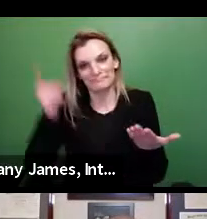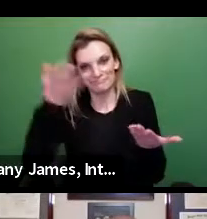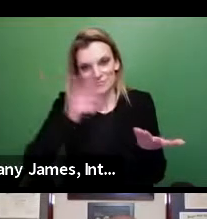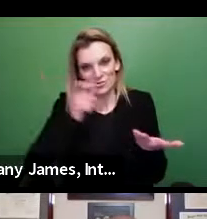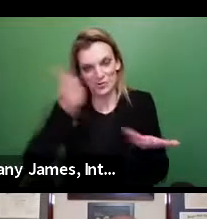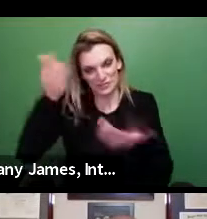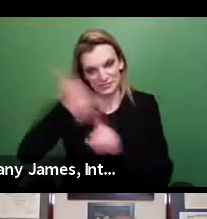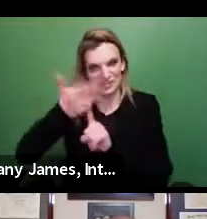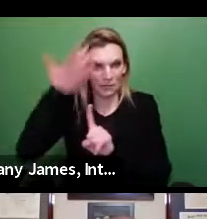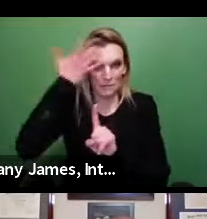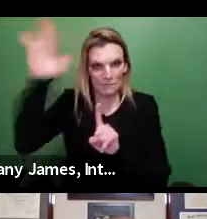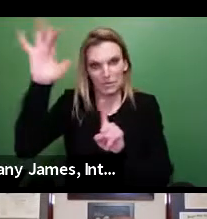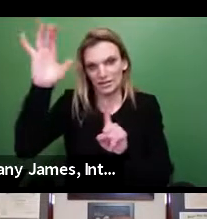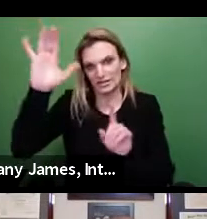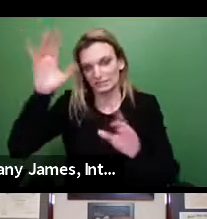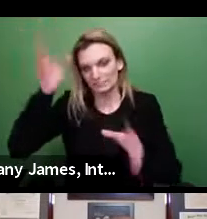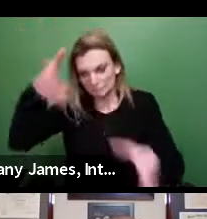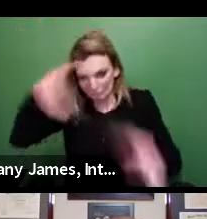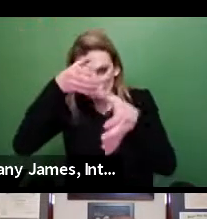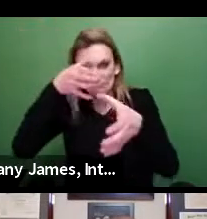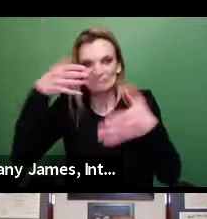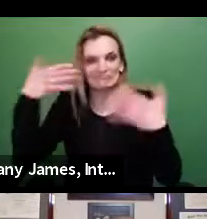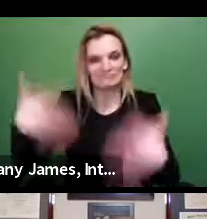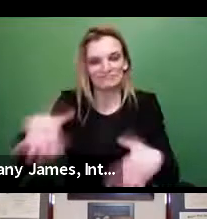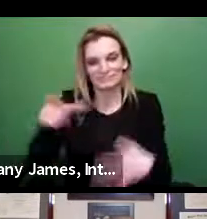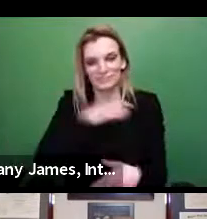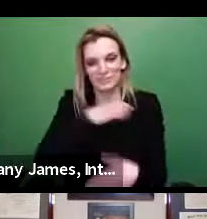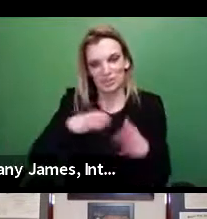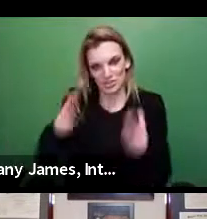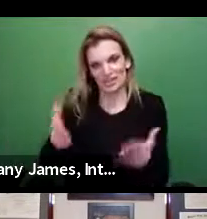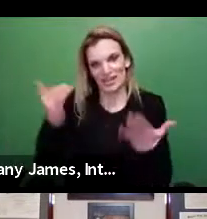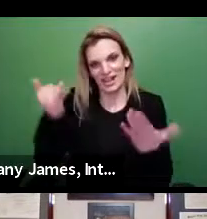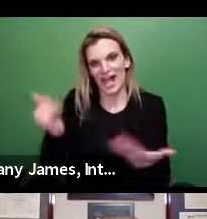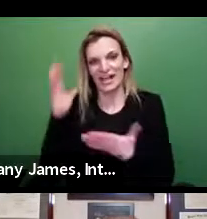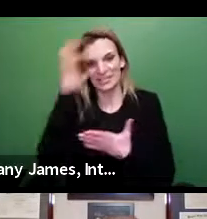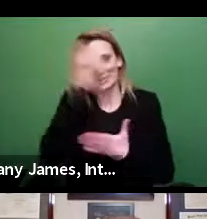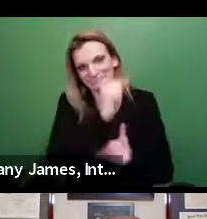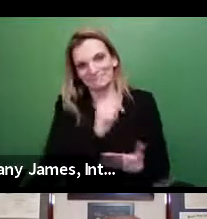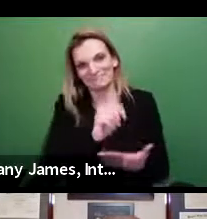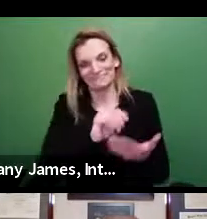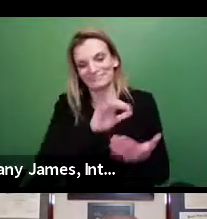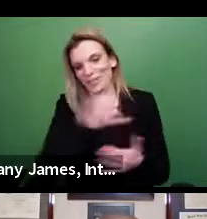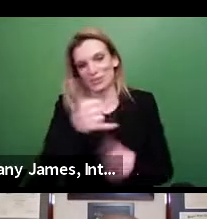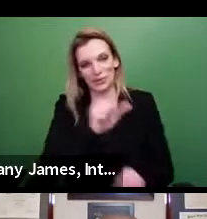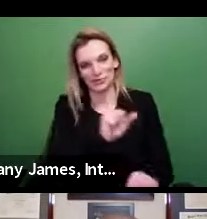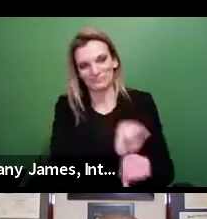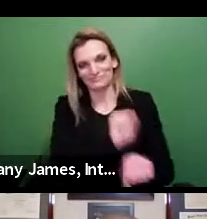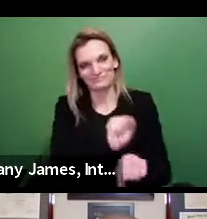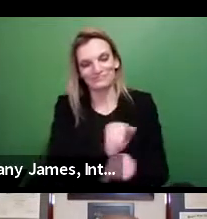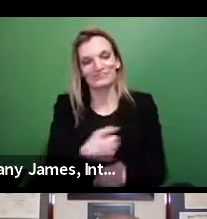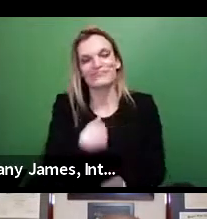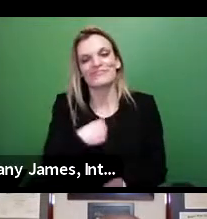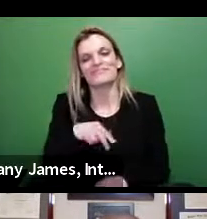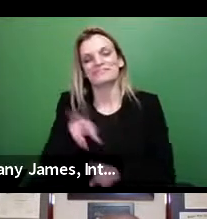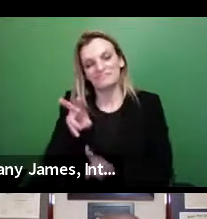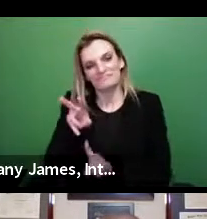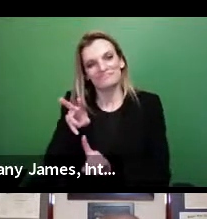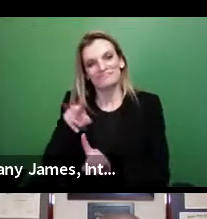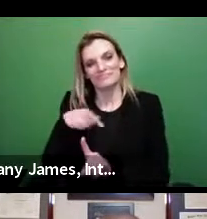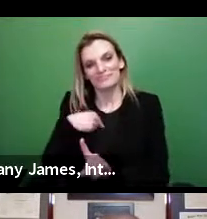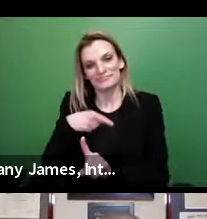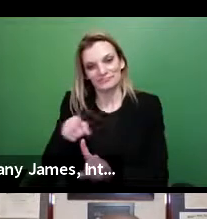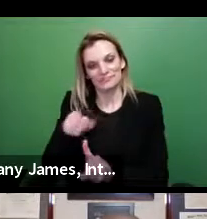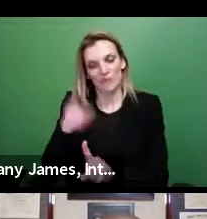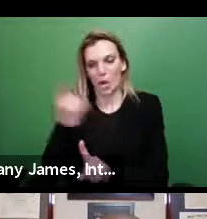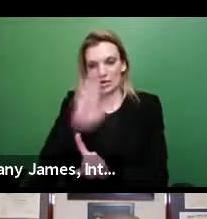Sakwa, who's now leaving us for the public and the private, I thought that he was extremely